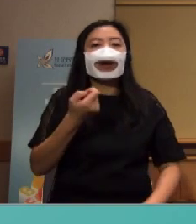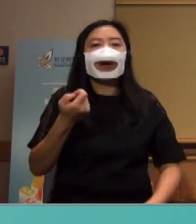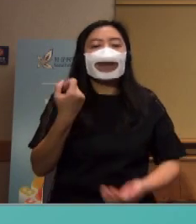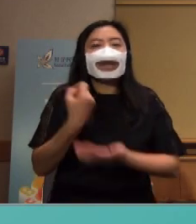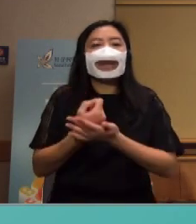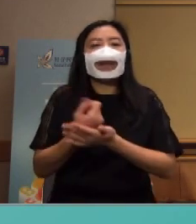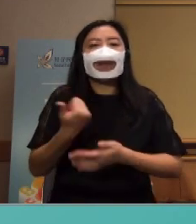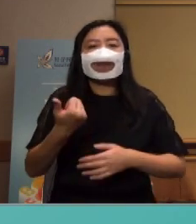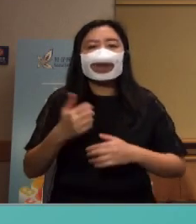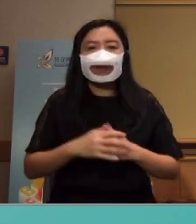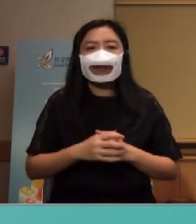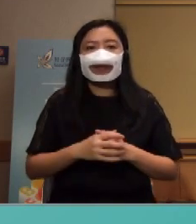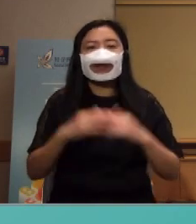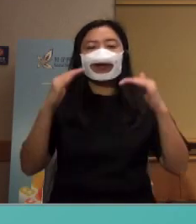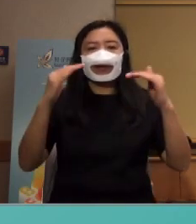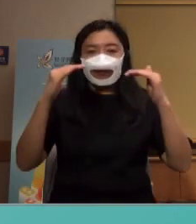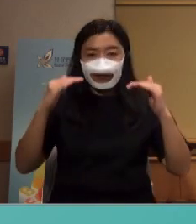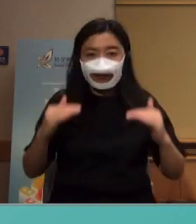Okay, I'll tell you what's